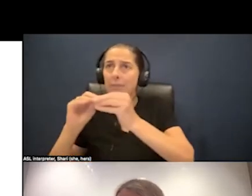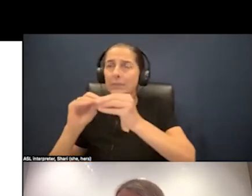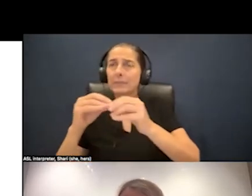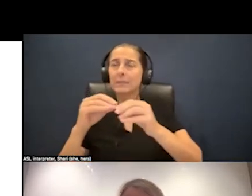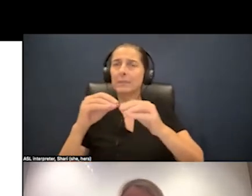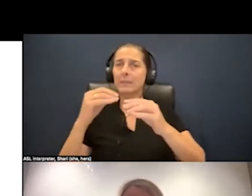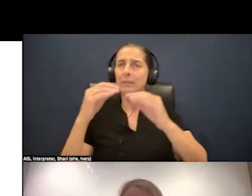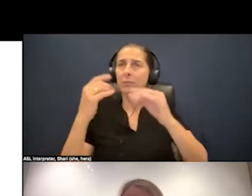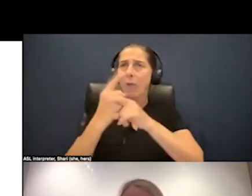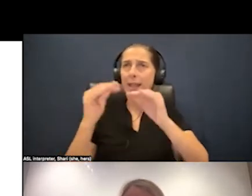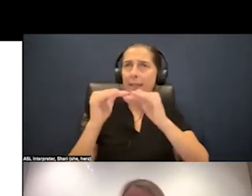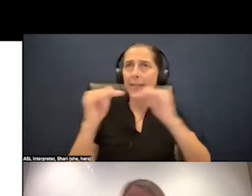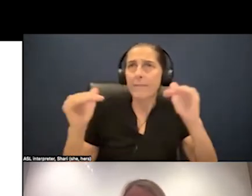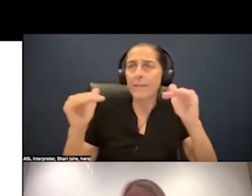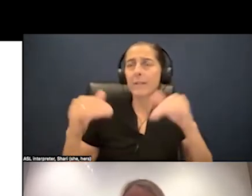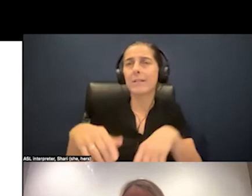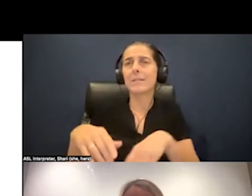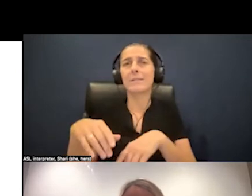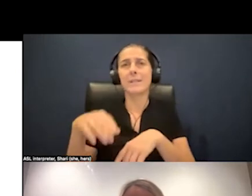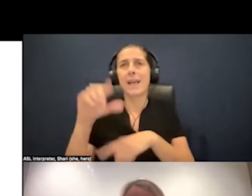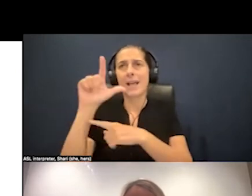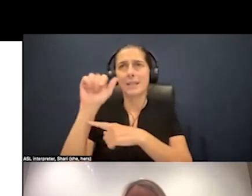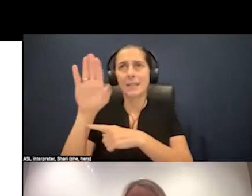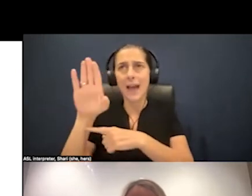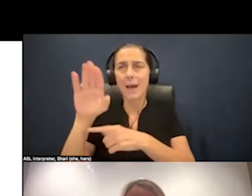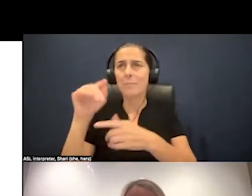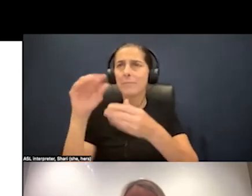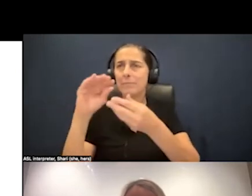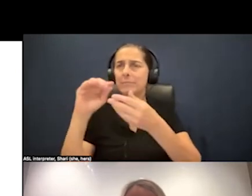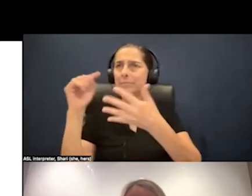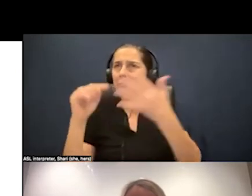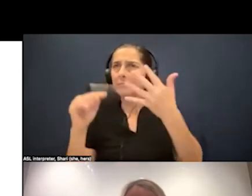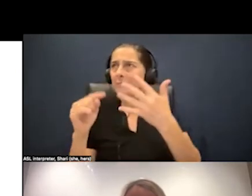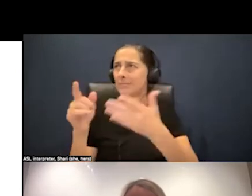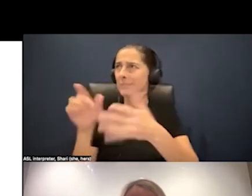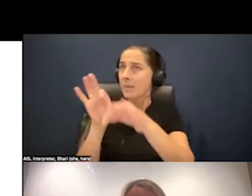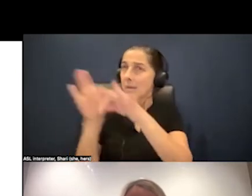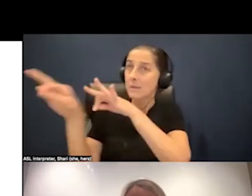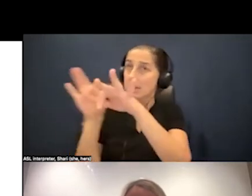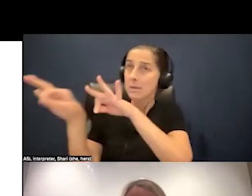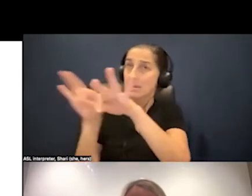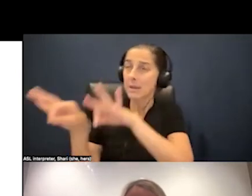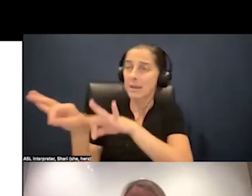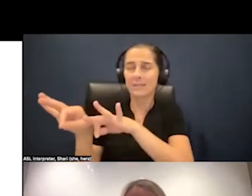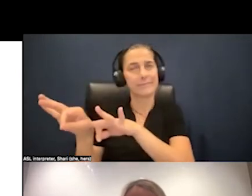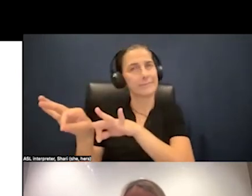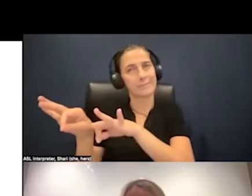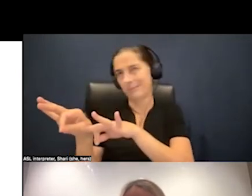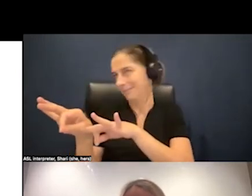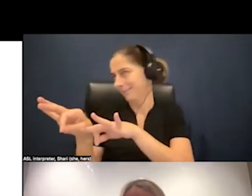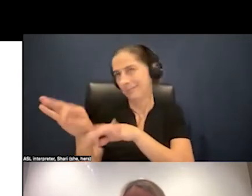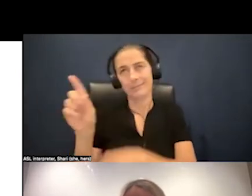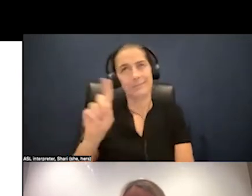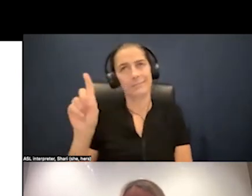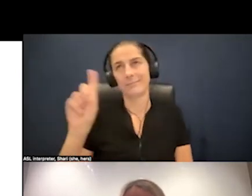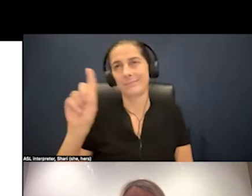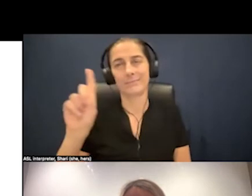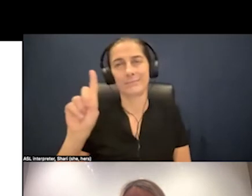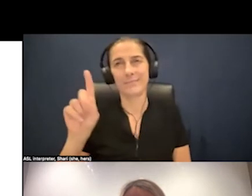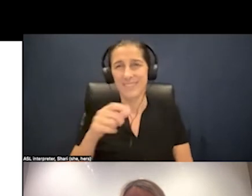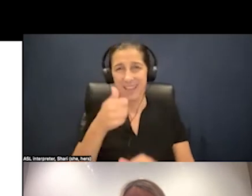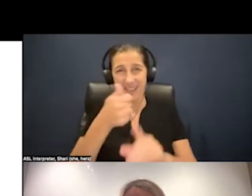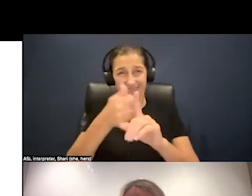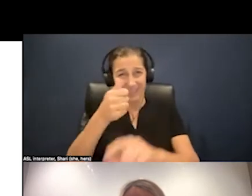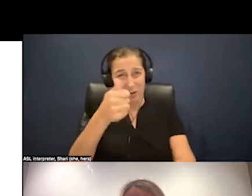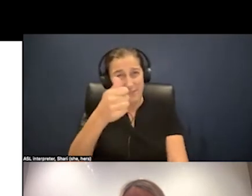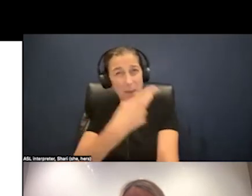you're interested in. These are not things that you should be expected to have to do. as in that circumstance, a patient or as someone who